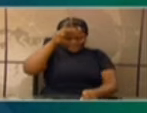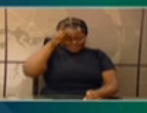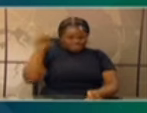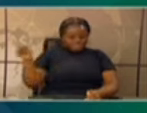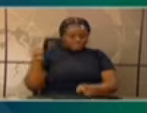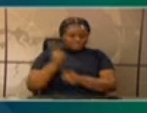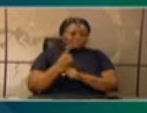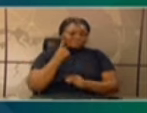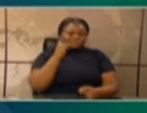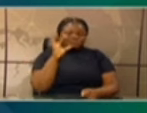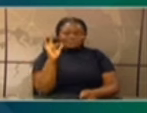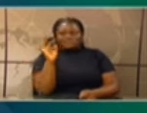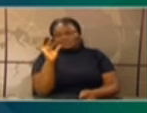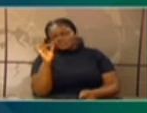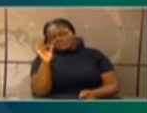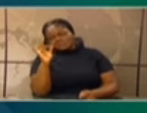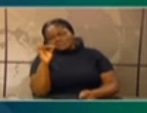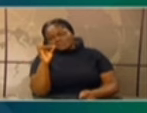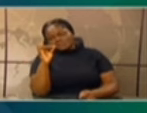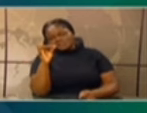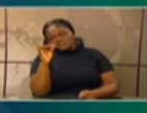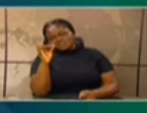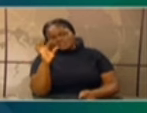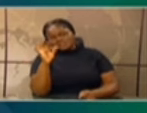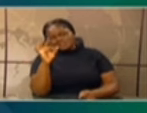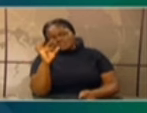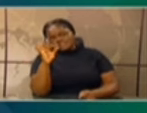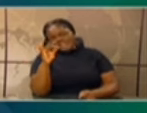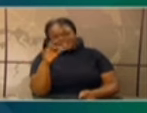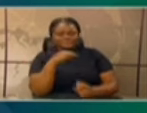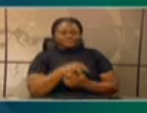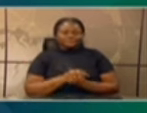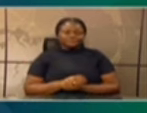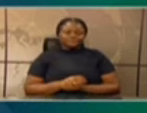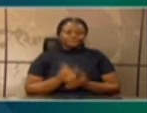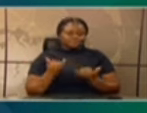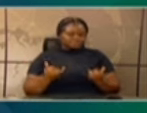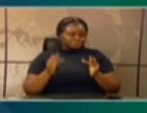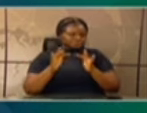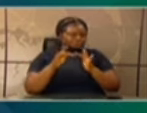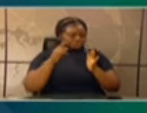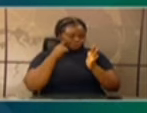ya. 80s ya. Now, let's Google.